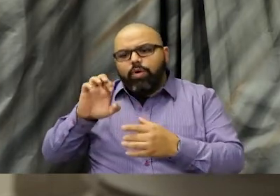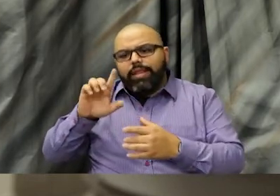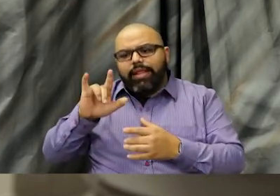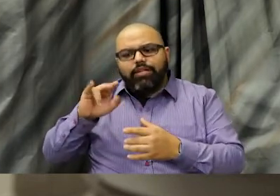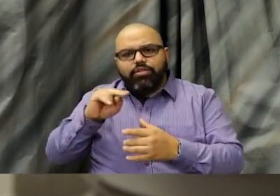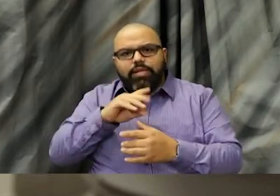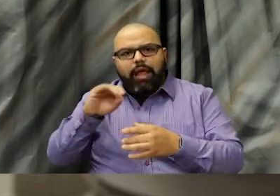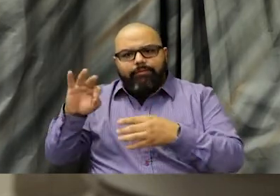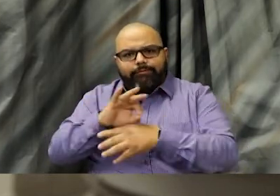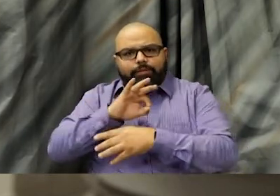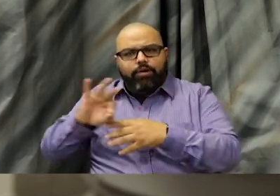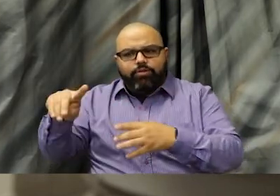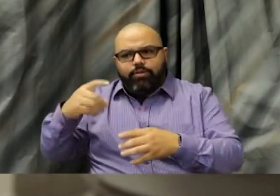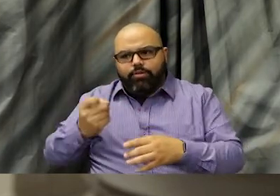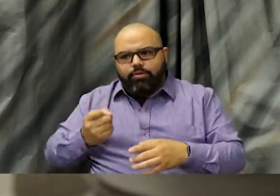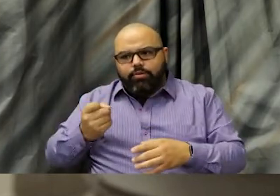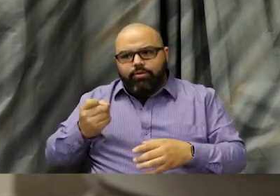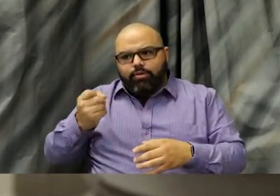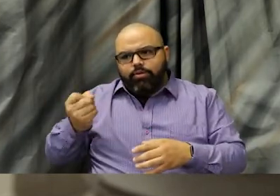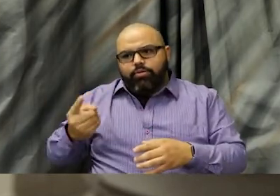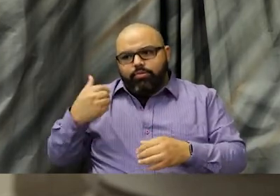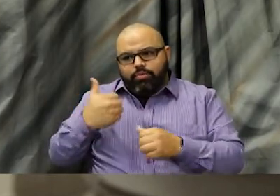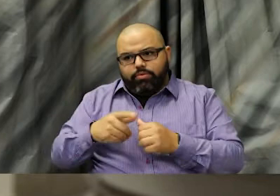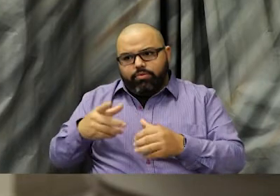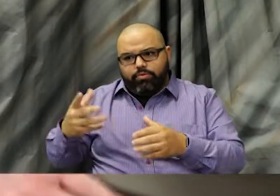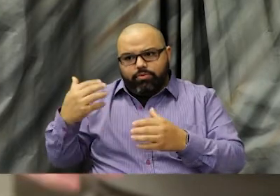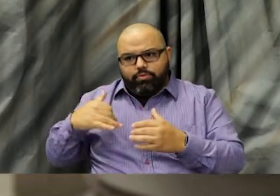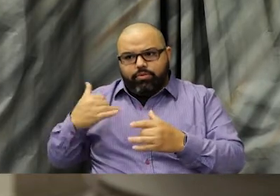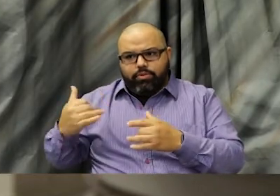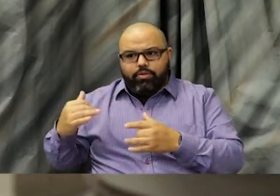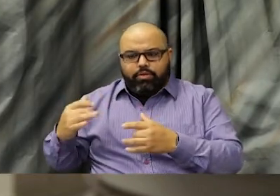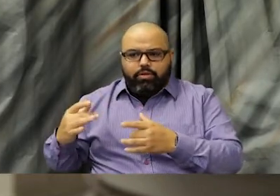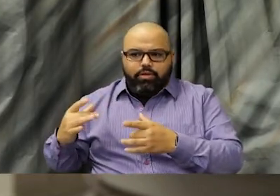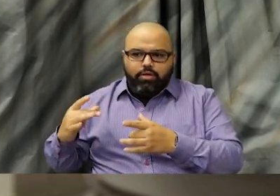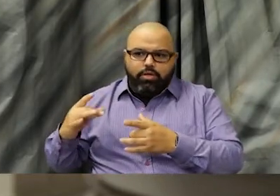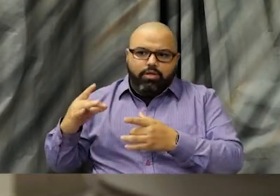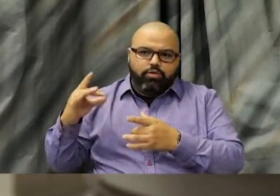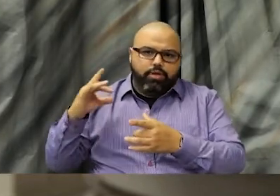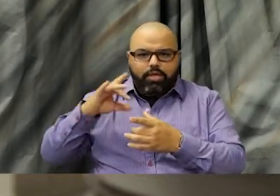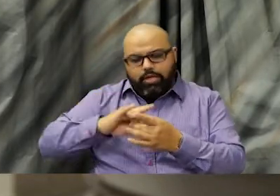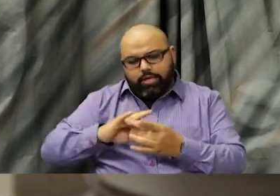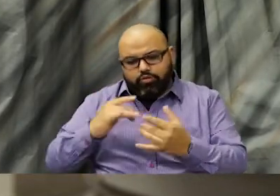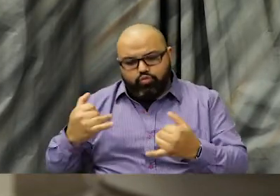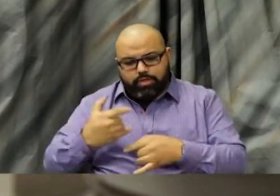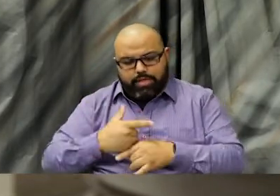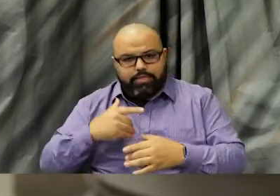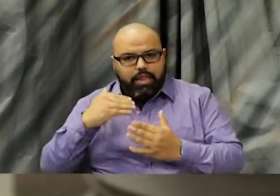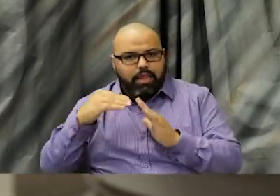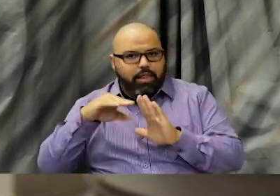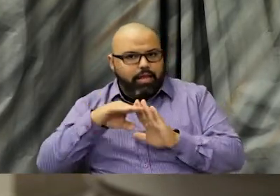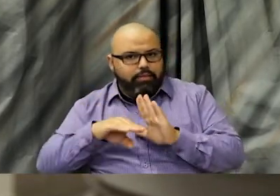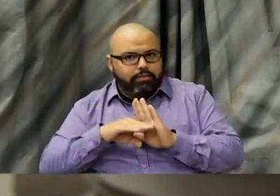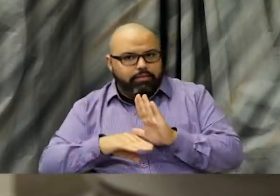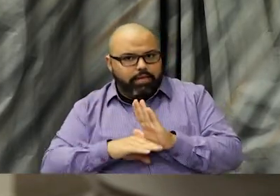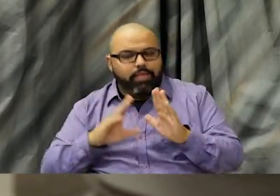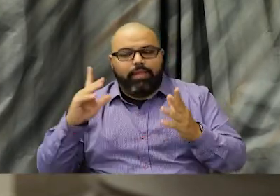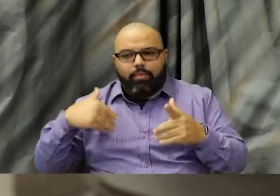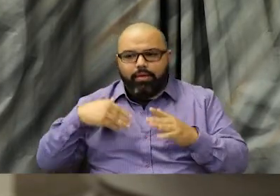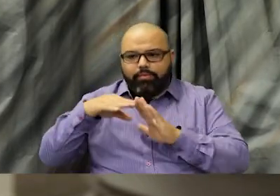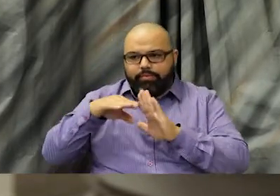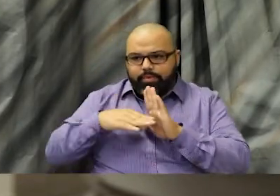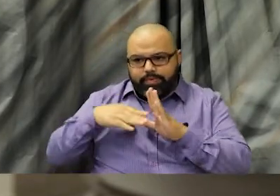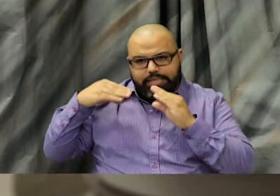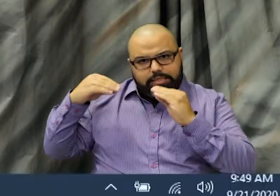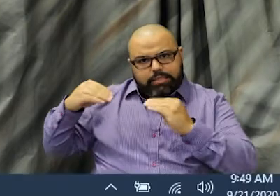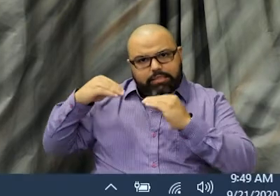and functions so that they understand and remember what they did before so that they can connect it to our lesson today. Then they're going to have